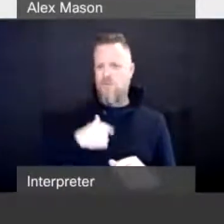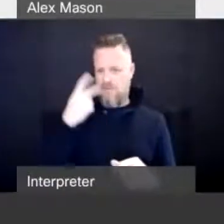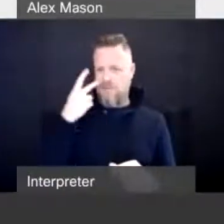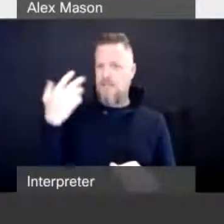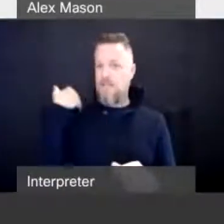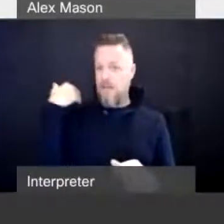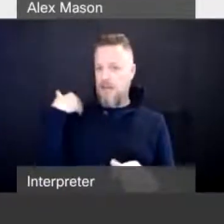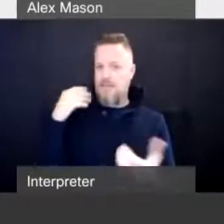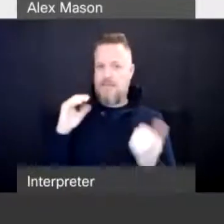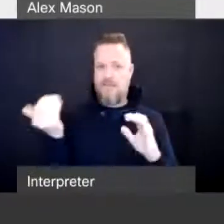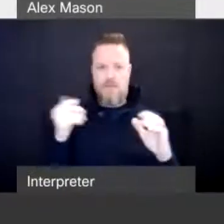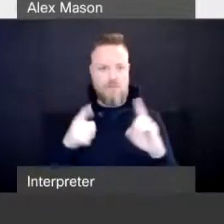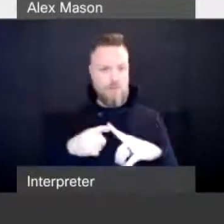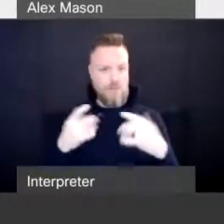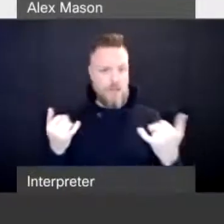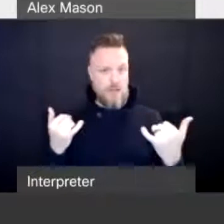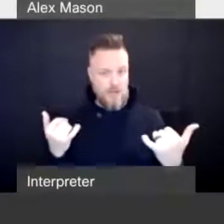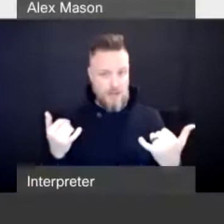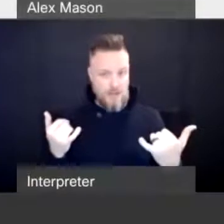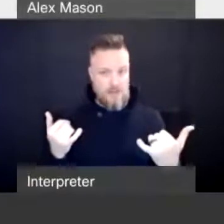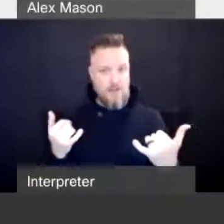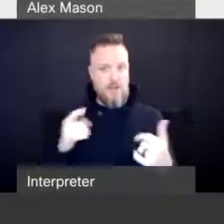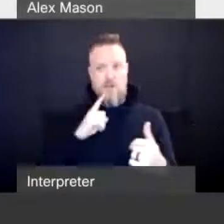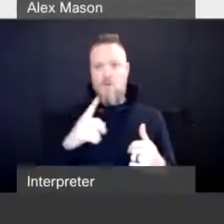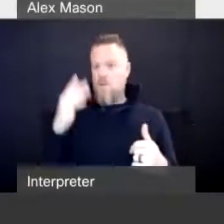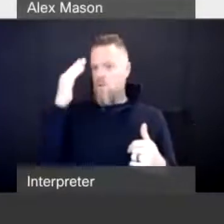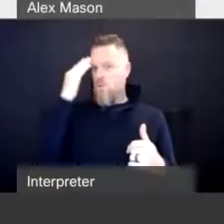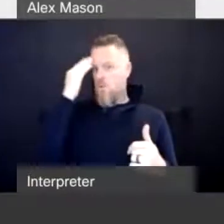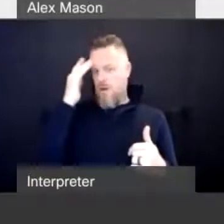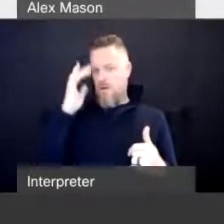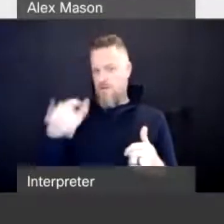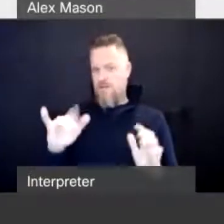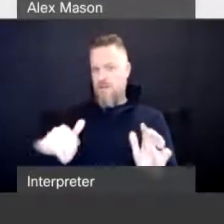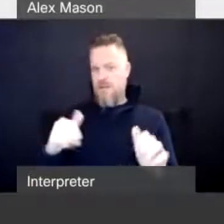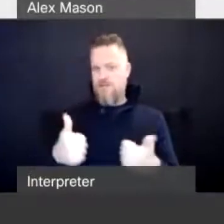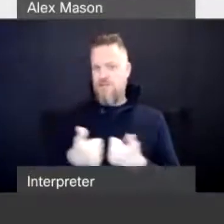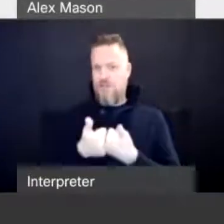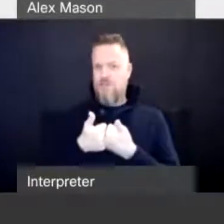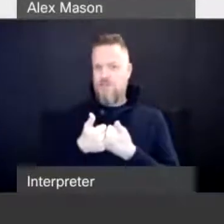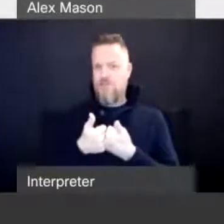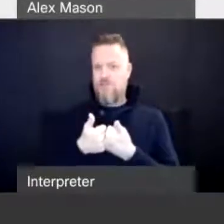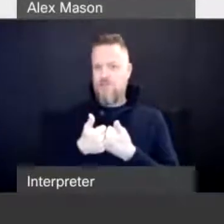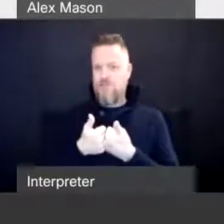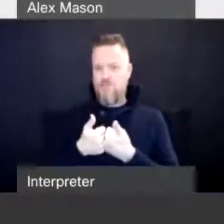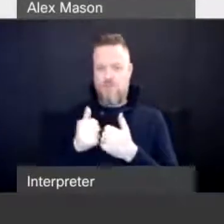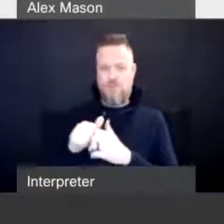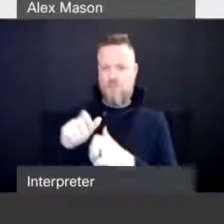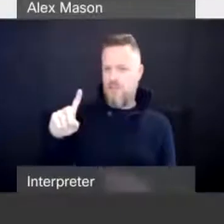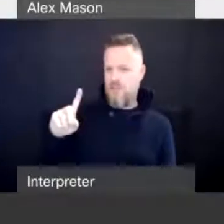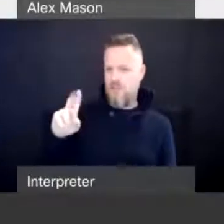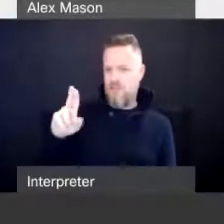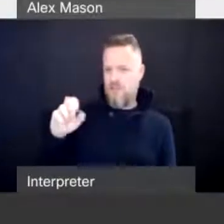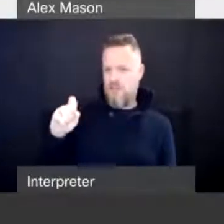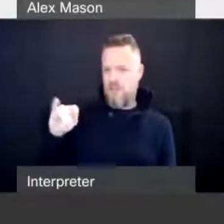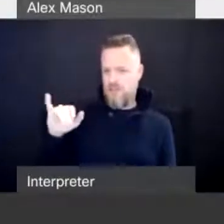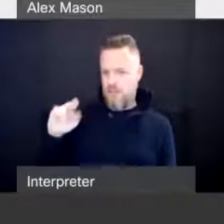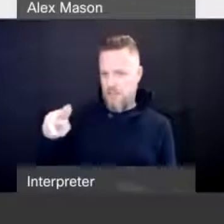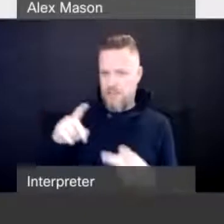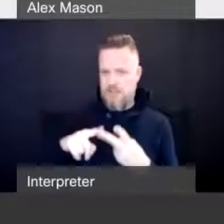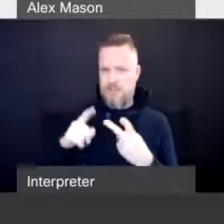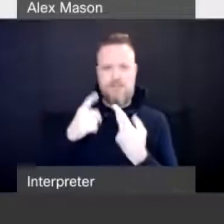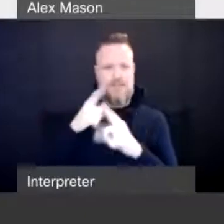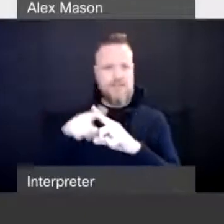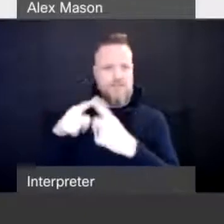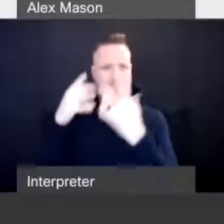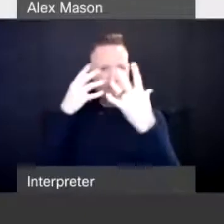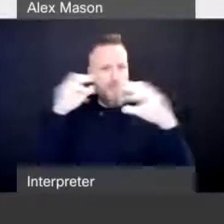at was being aware of that challenge. And so I think between Dustin and several superintendents trying to figure